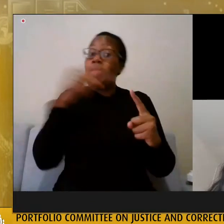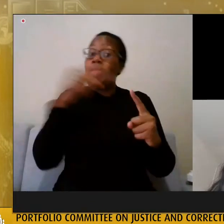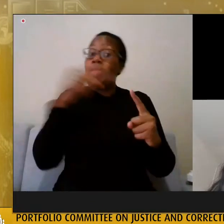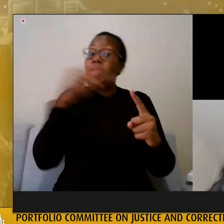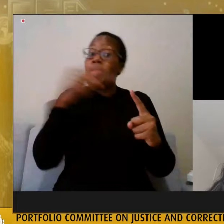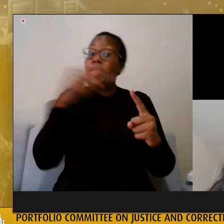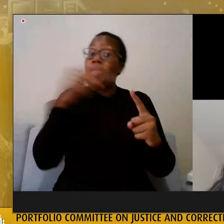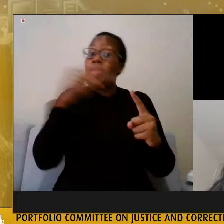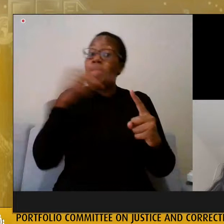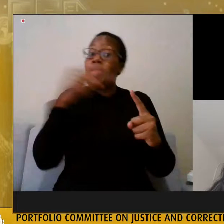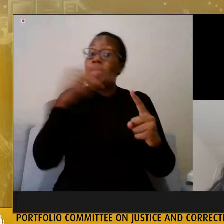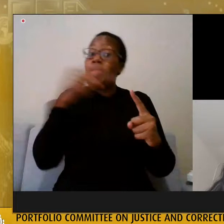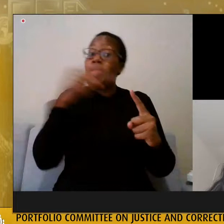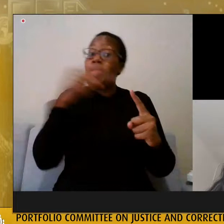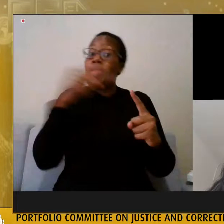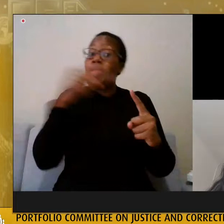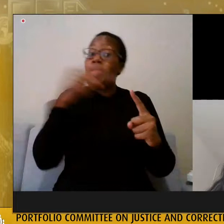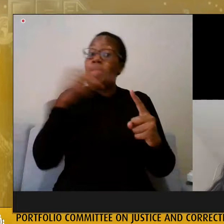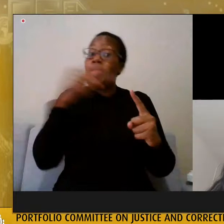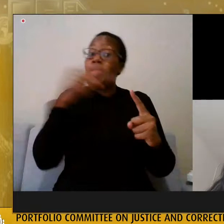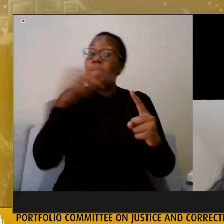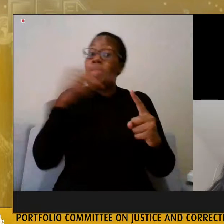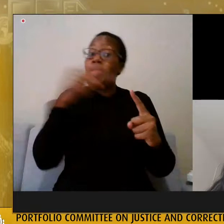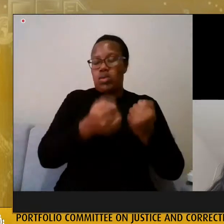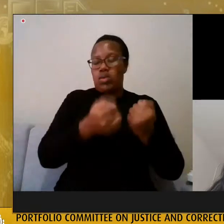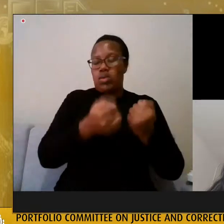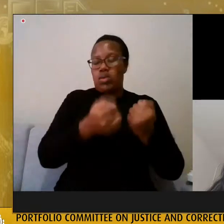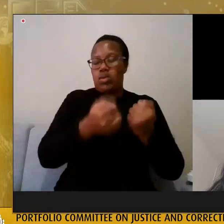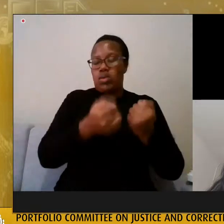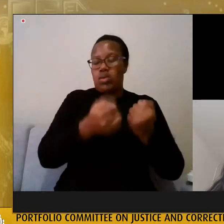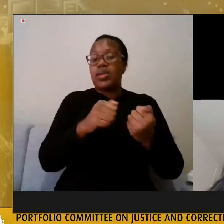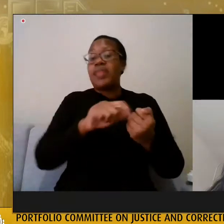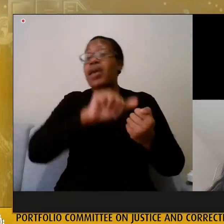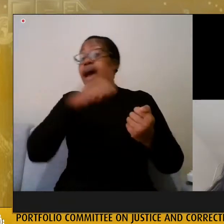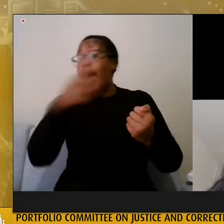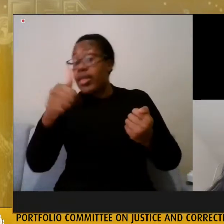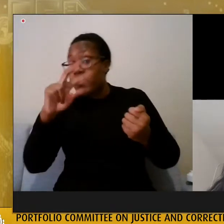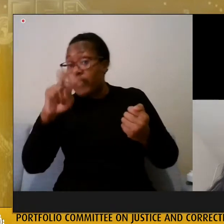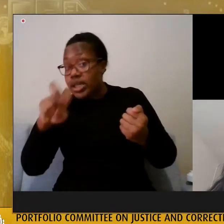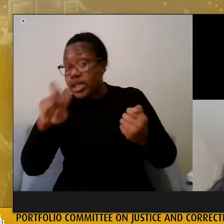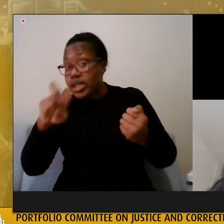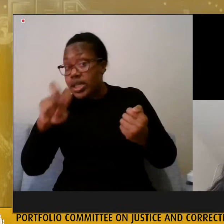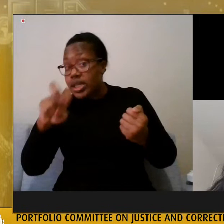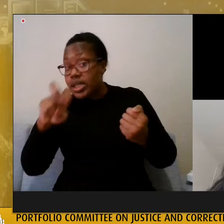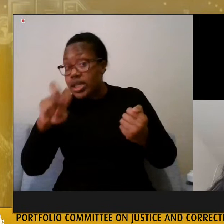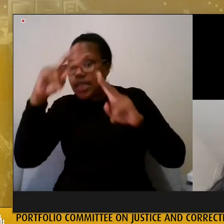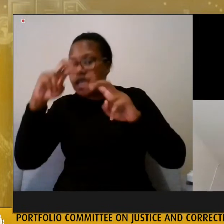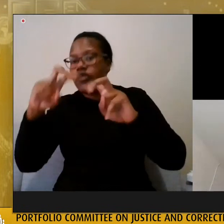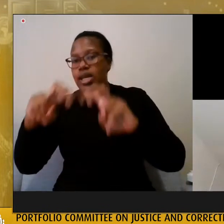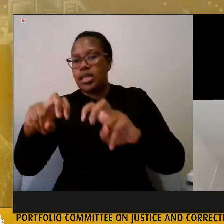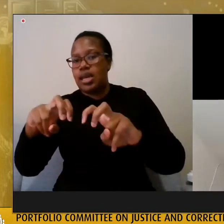Mr. Mkansi, and in that matter, the police investigated it, and